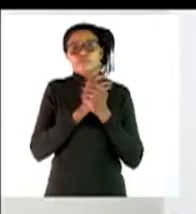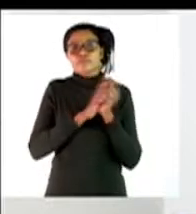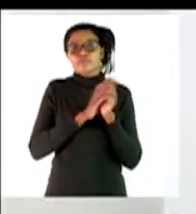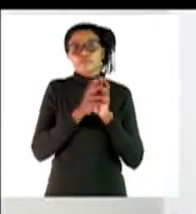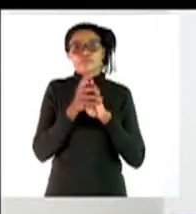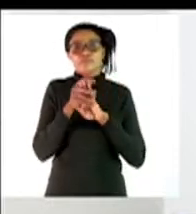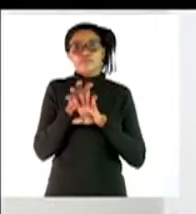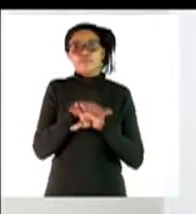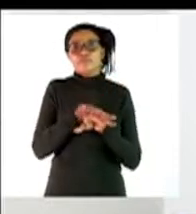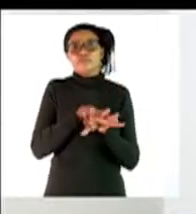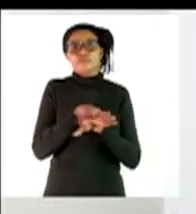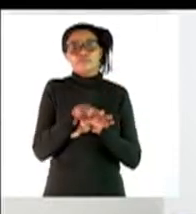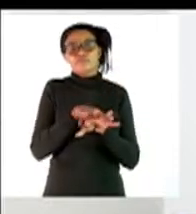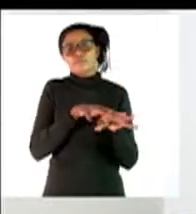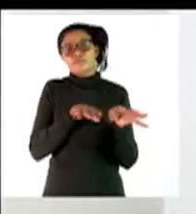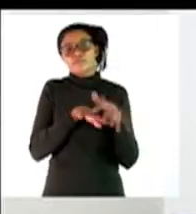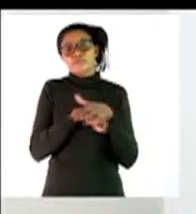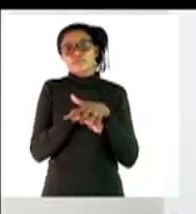between the fingers.